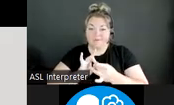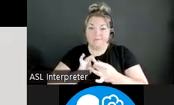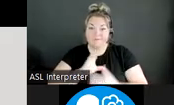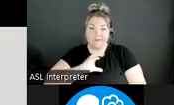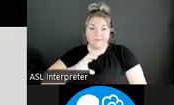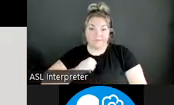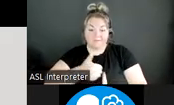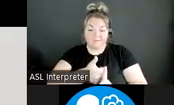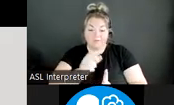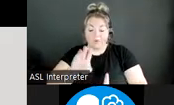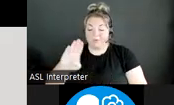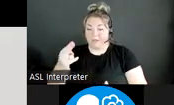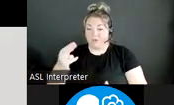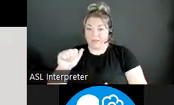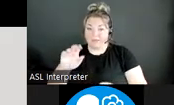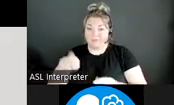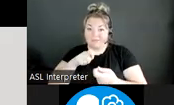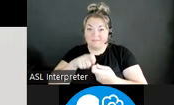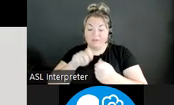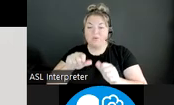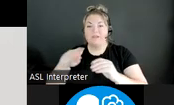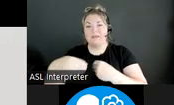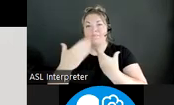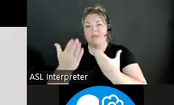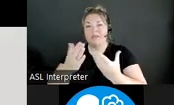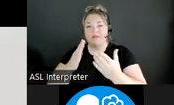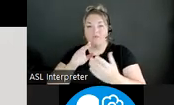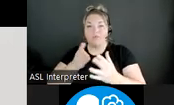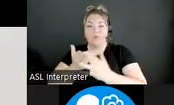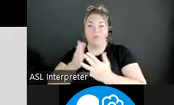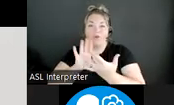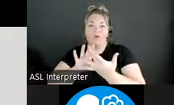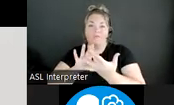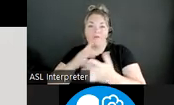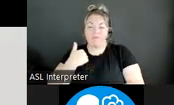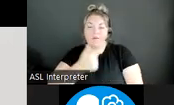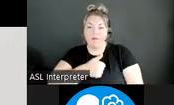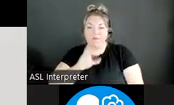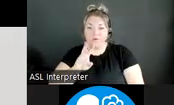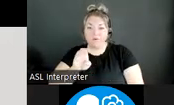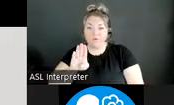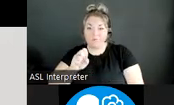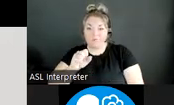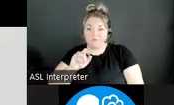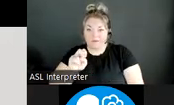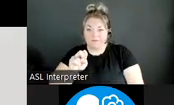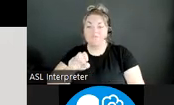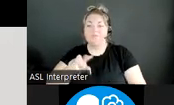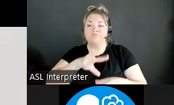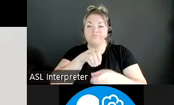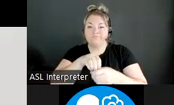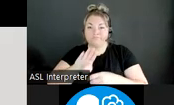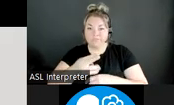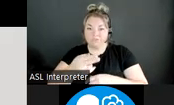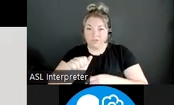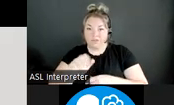BHA specifically, you can submit those via the Contact Us website as part of the BHA, and